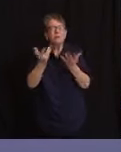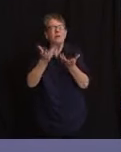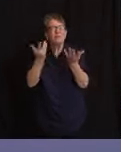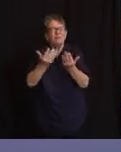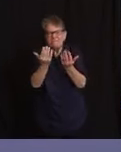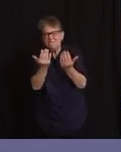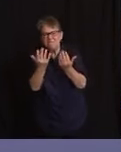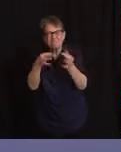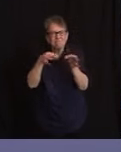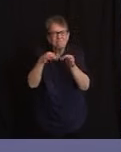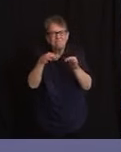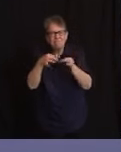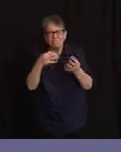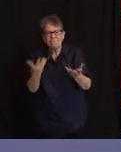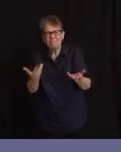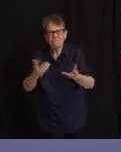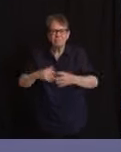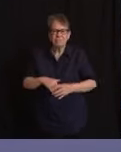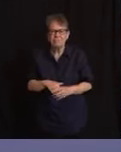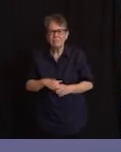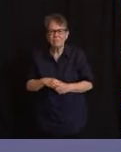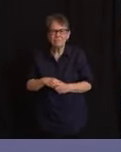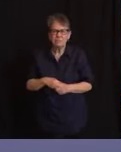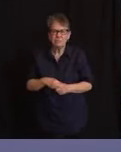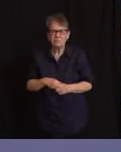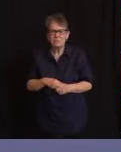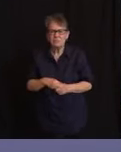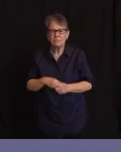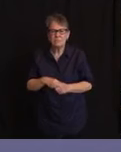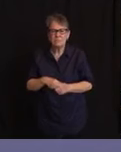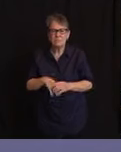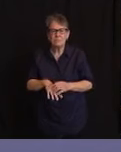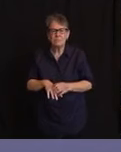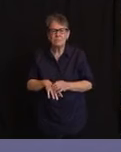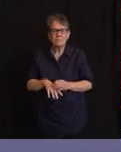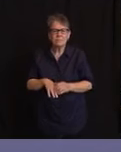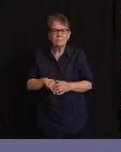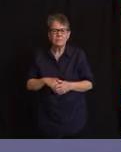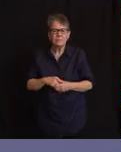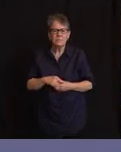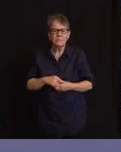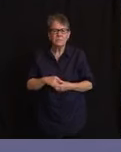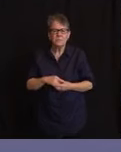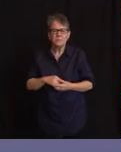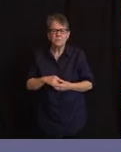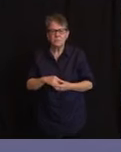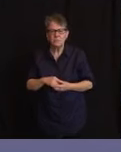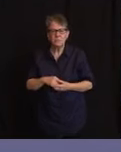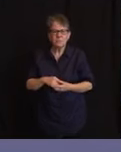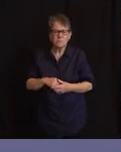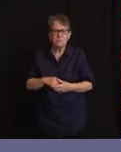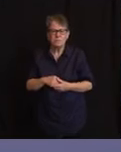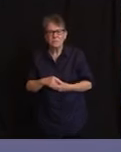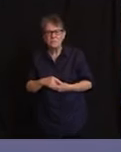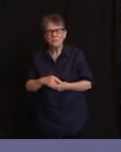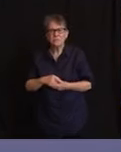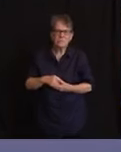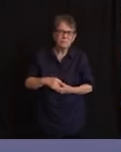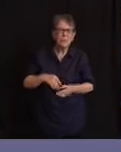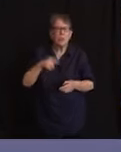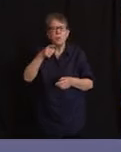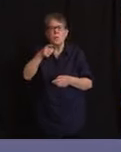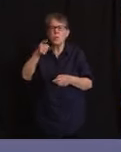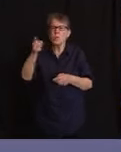strong. You were particularly passionate earlier, talking about we're doing a great job, but we can't let up. We got to keep our foot on the